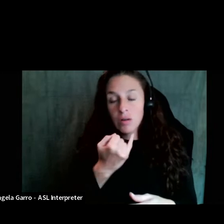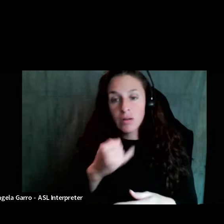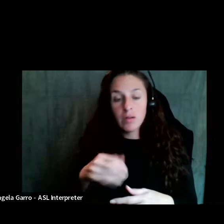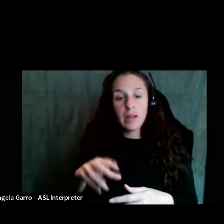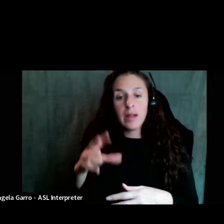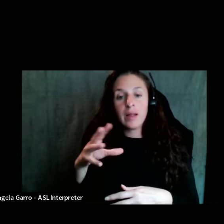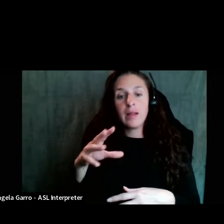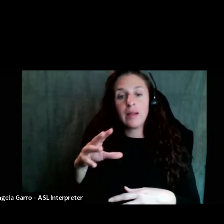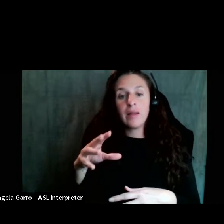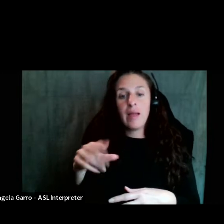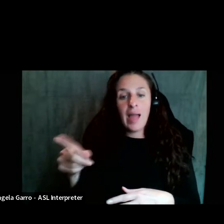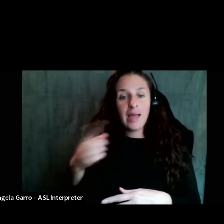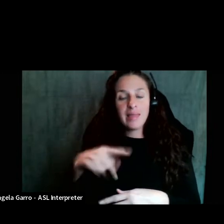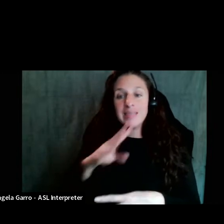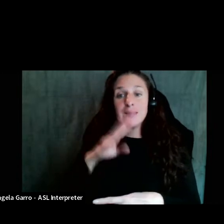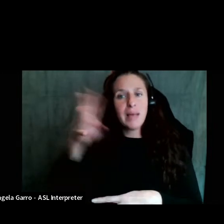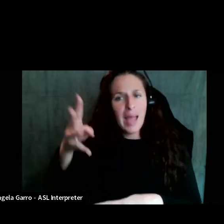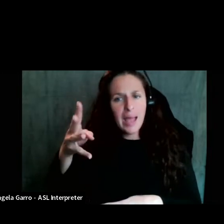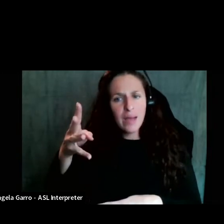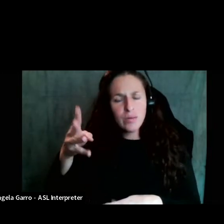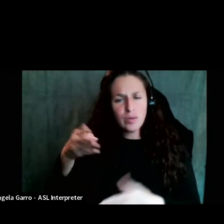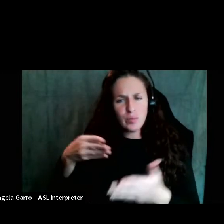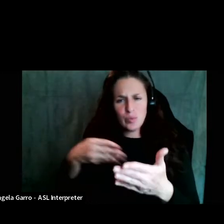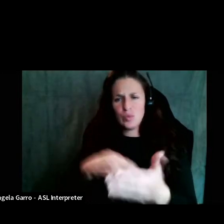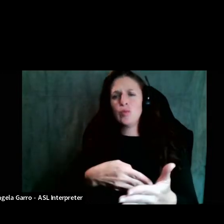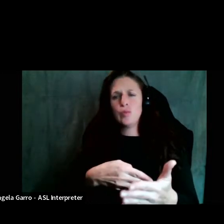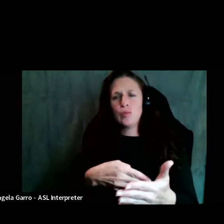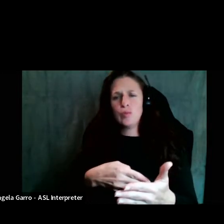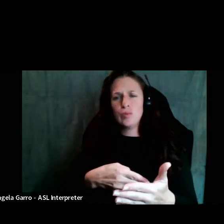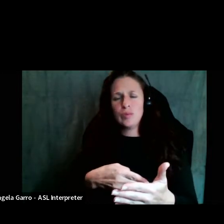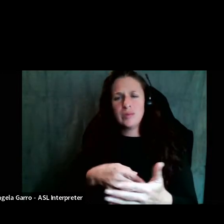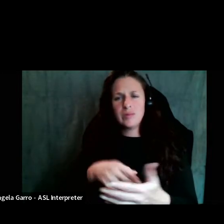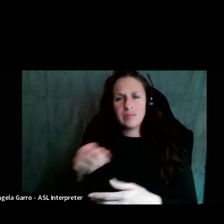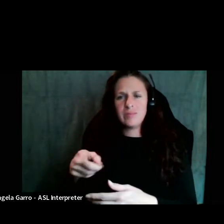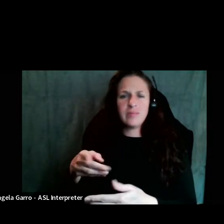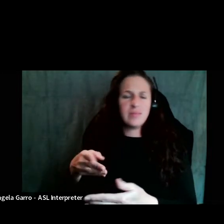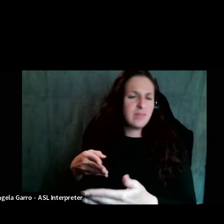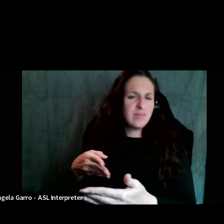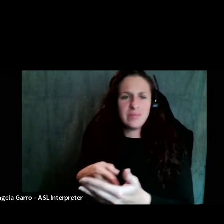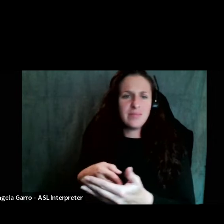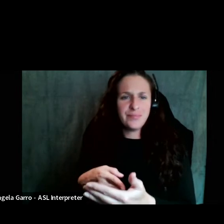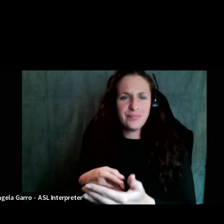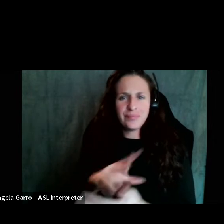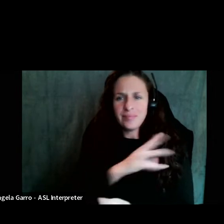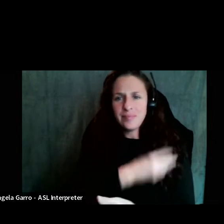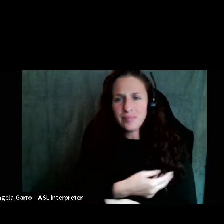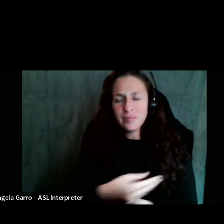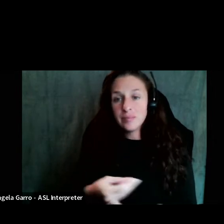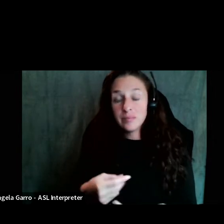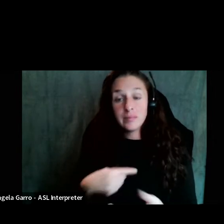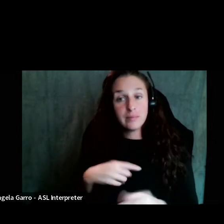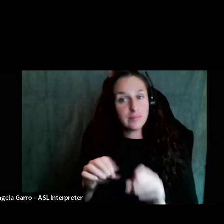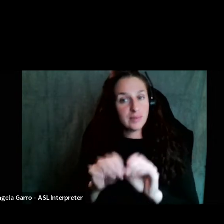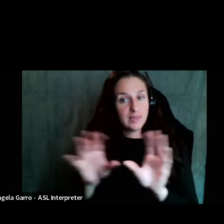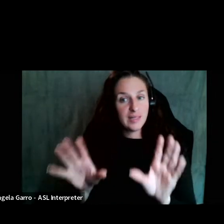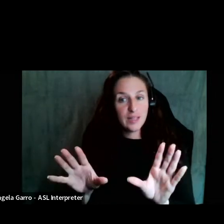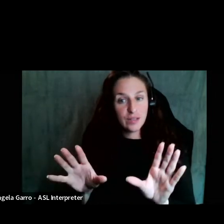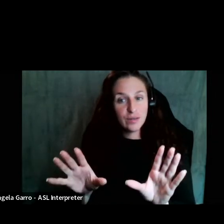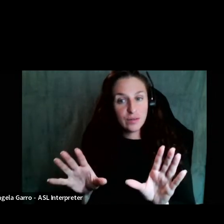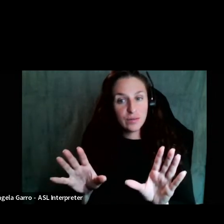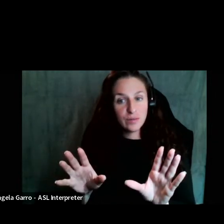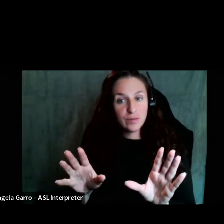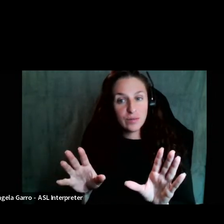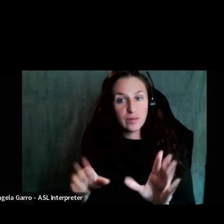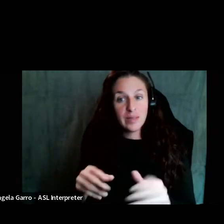being accused of being anti-Semitic. And again, let me be clear. There is a difference